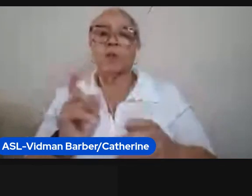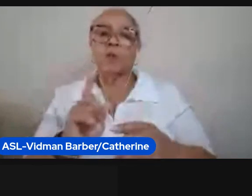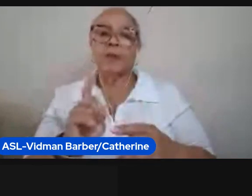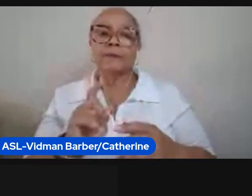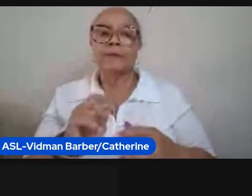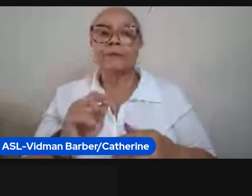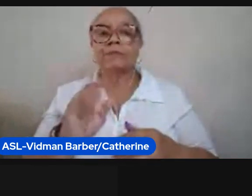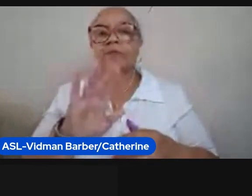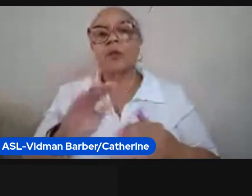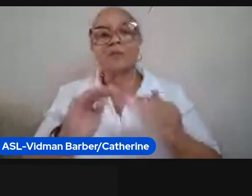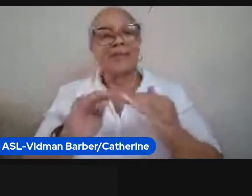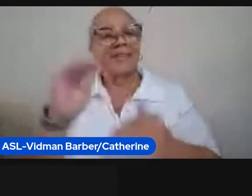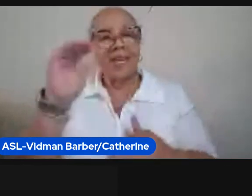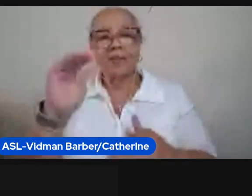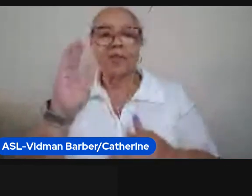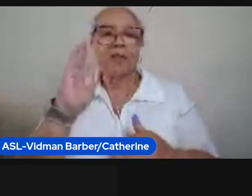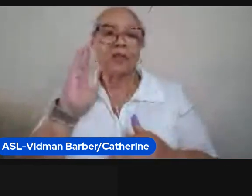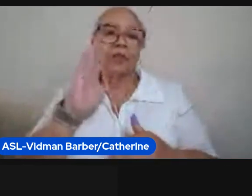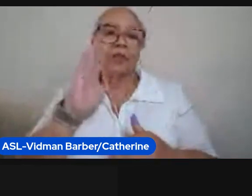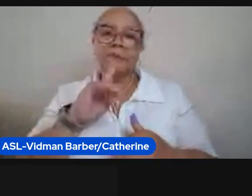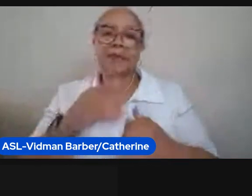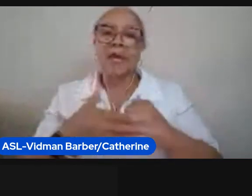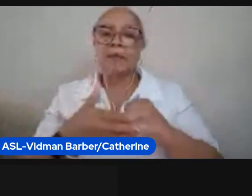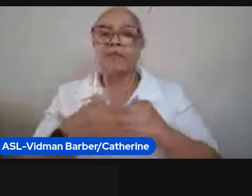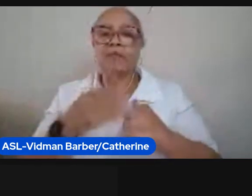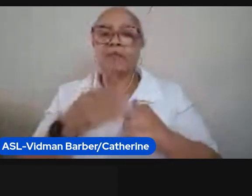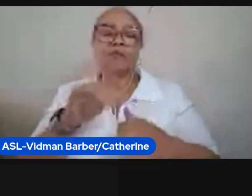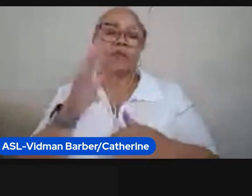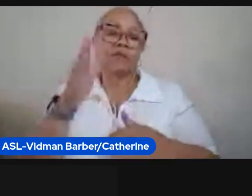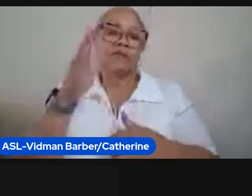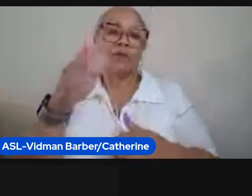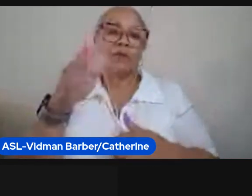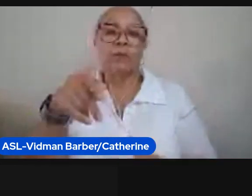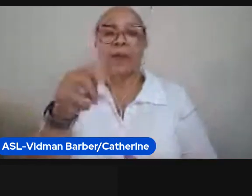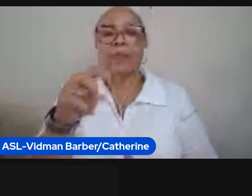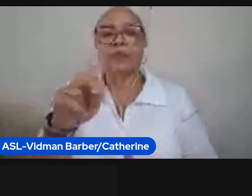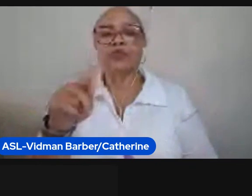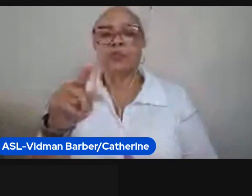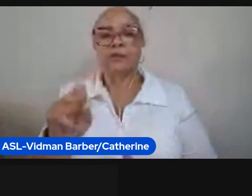those inequities are would be helpful for future pathogens.